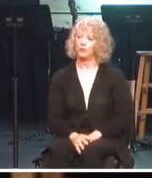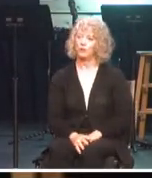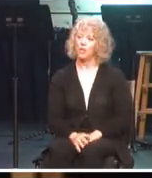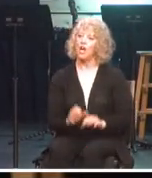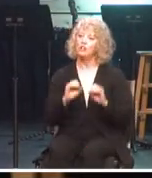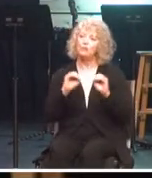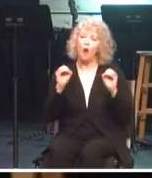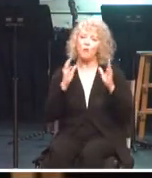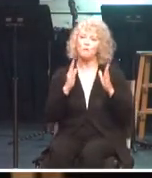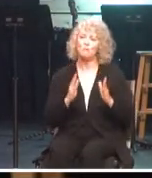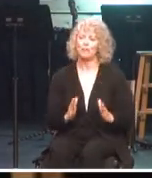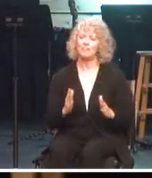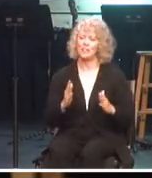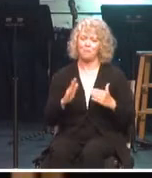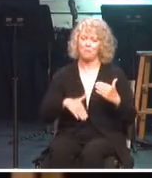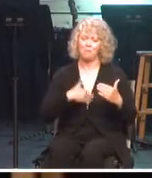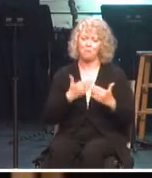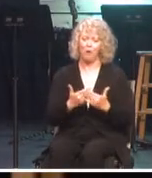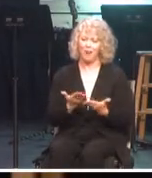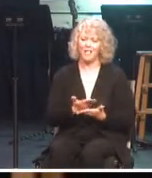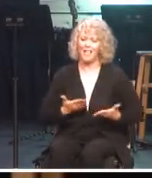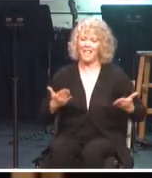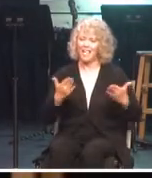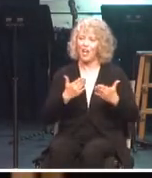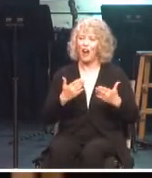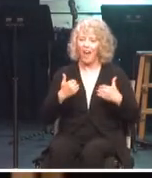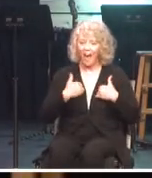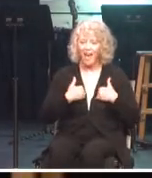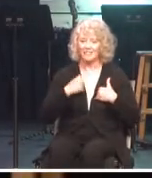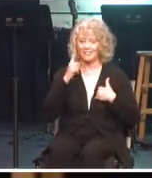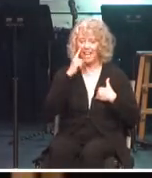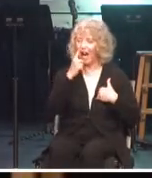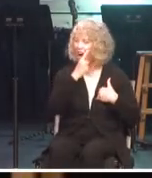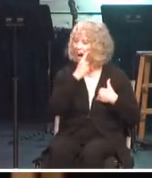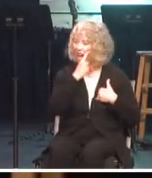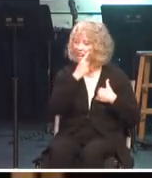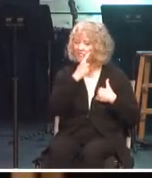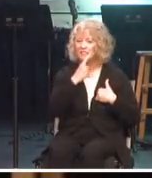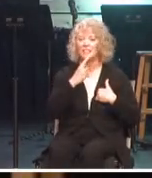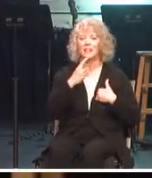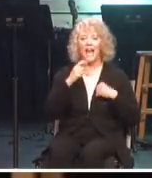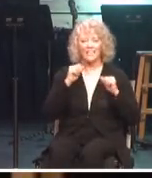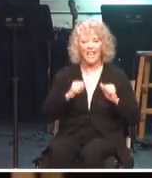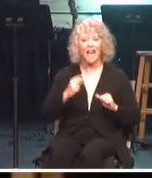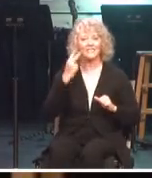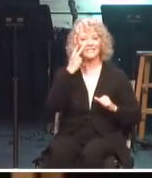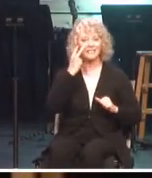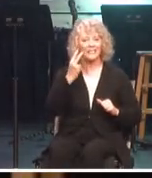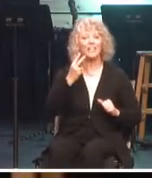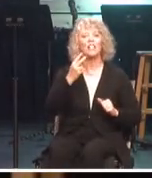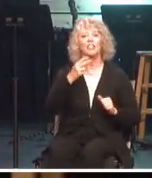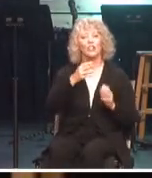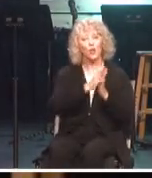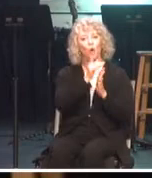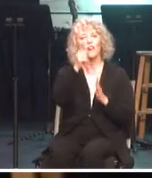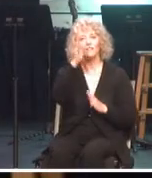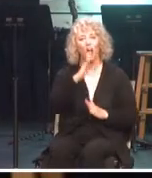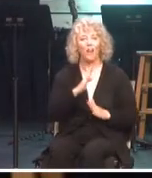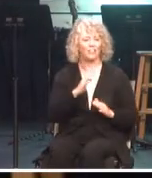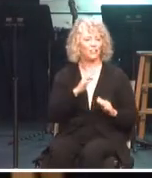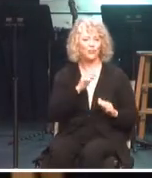No one, as they enter this world, has eyes to see the glory of God. No one. No one has ears to hear the call of